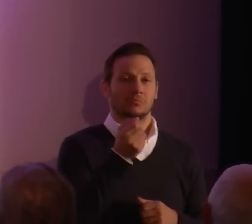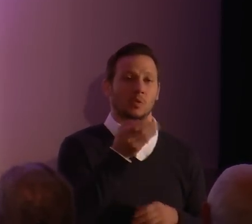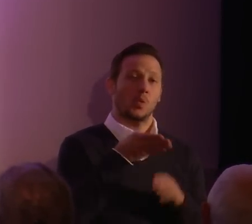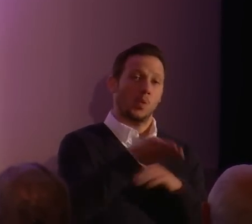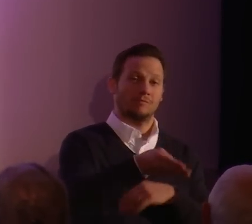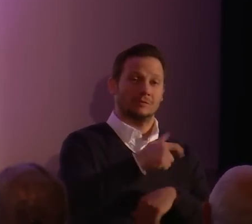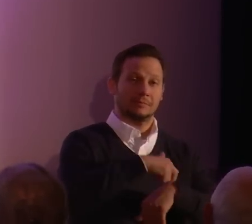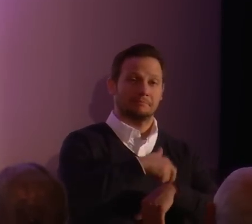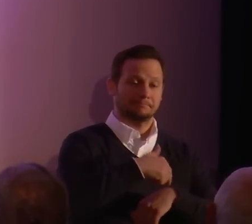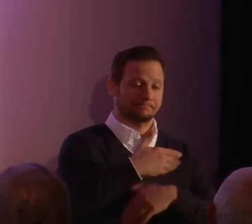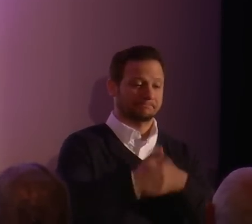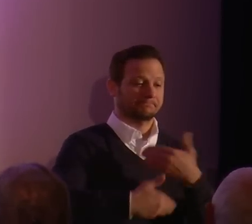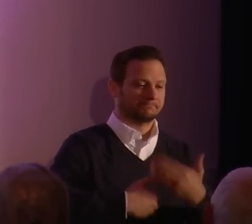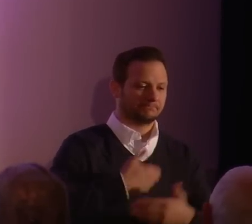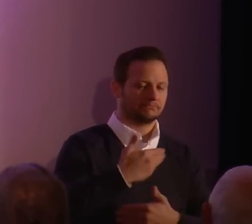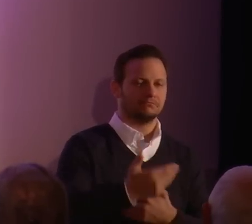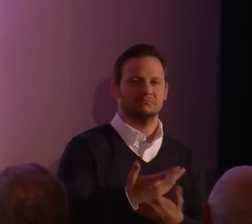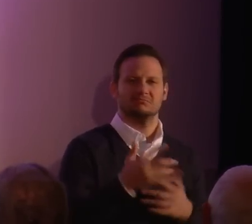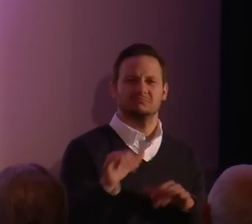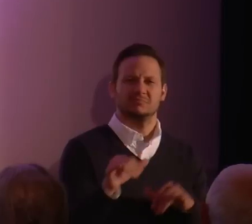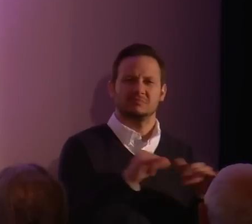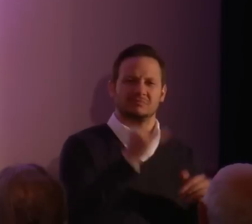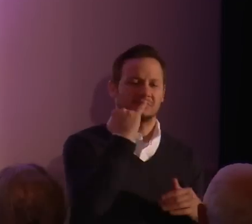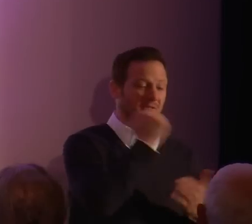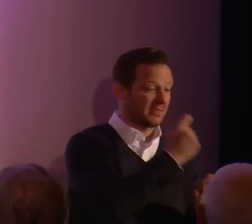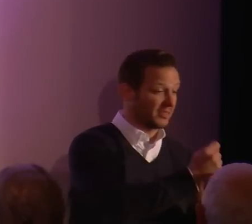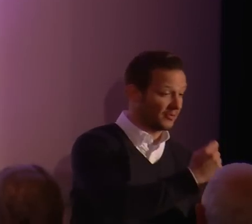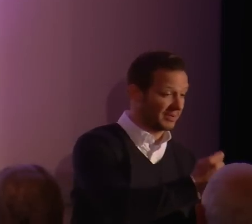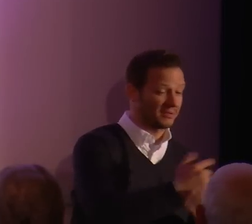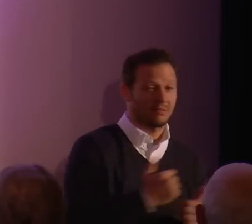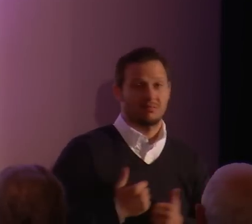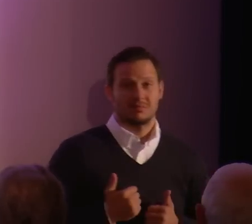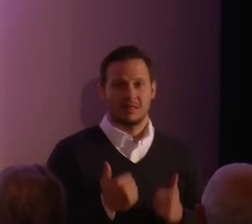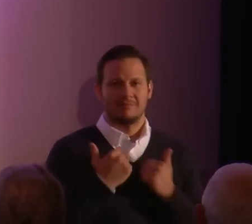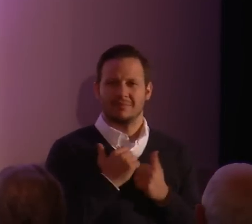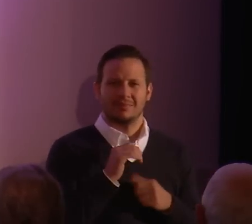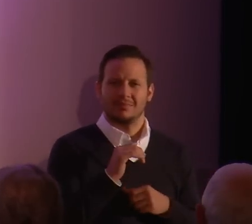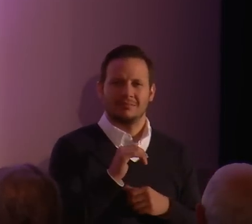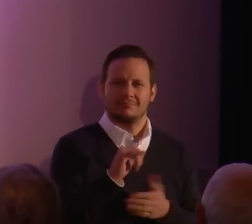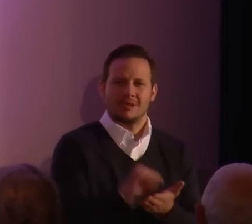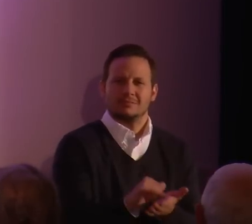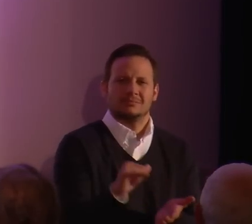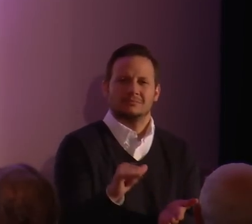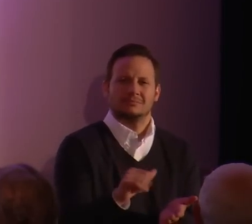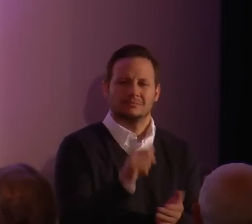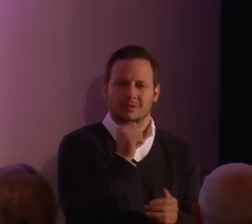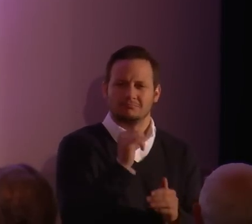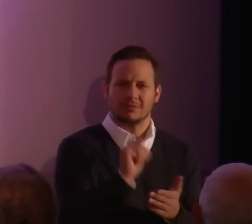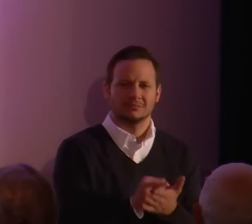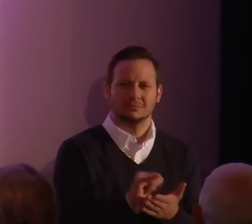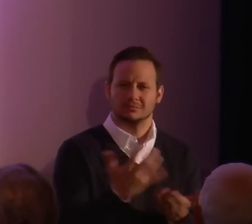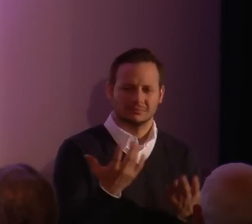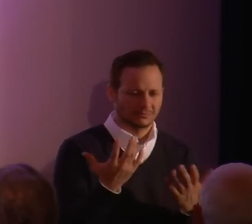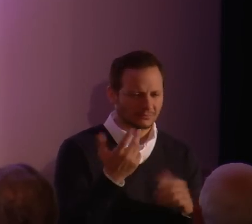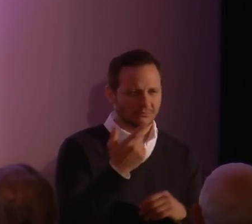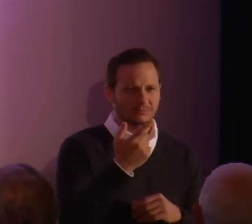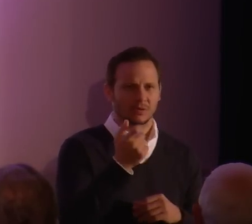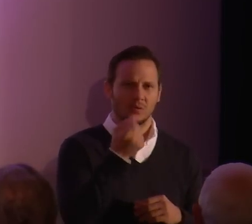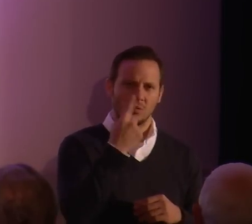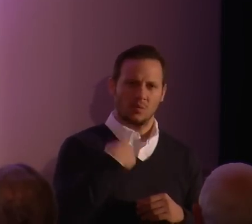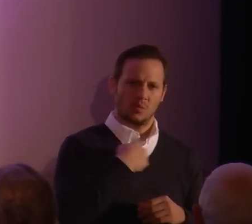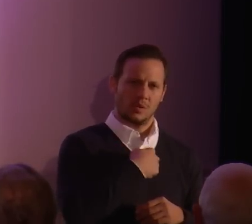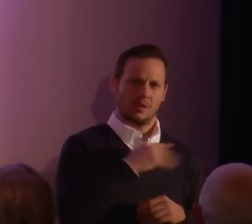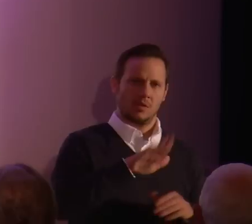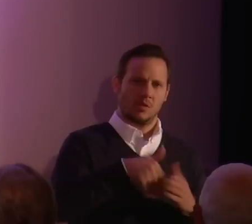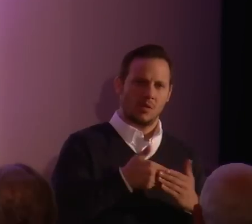to accept again that as in therapy, as in life, that's simply not possible. Because we all have limits to our tolerance.